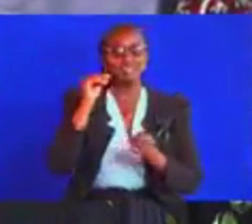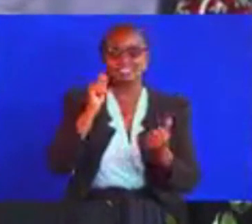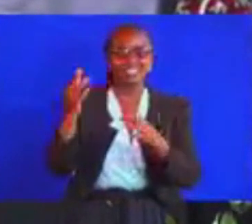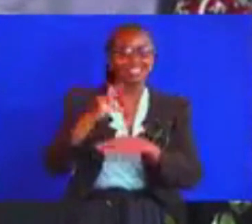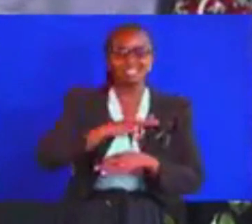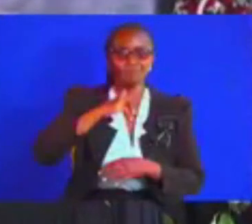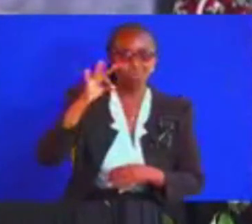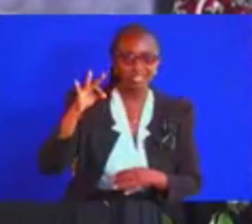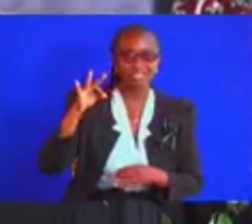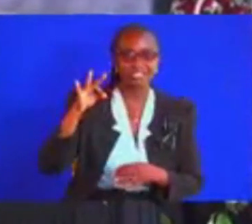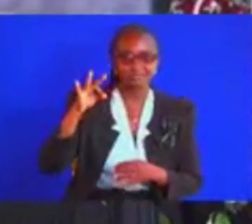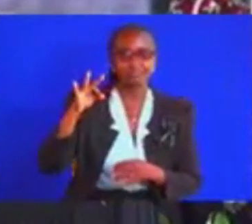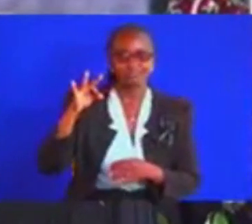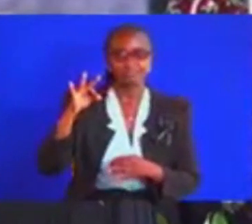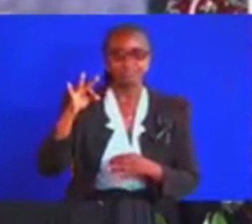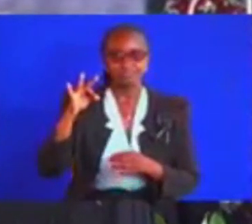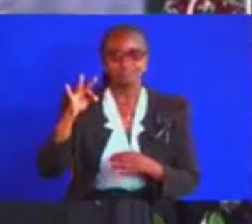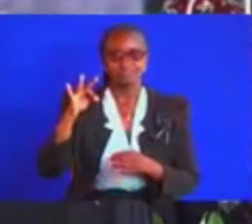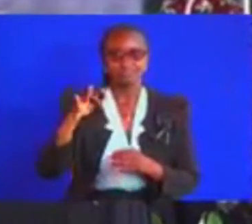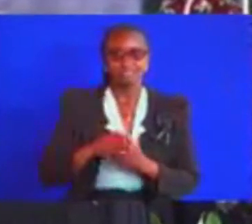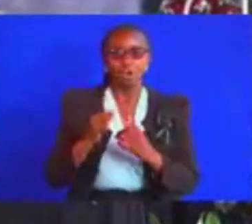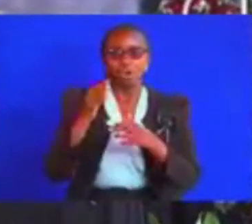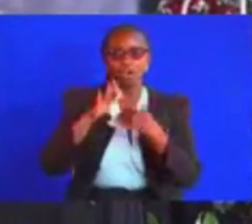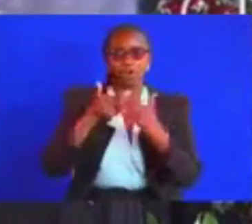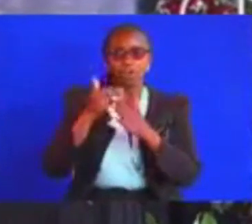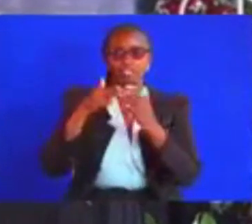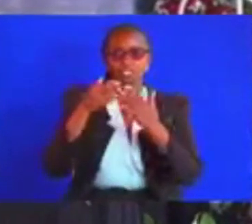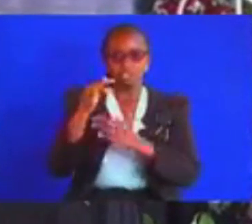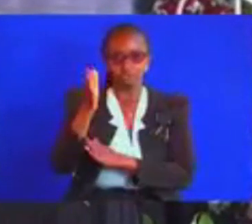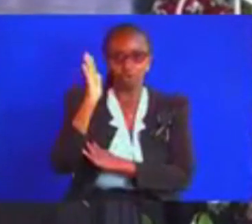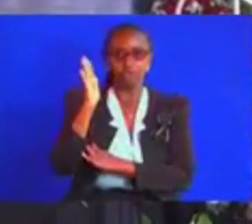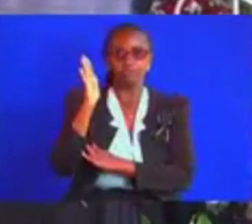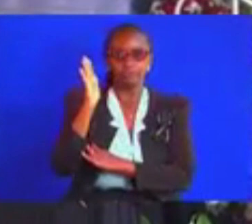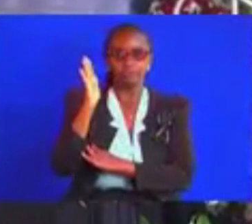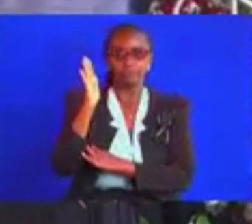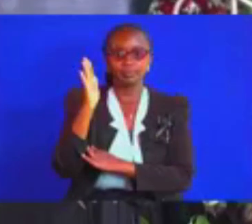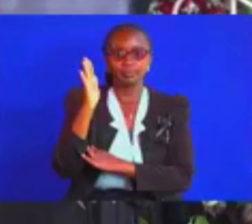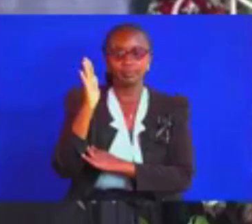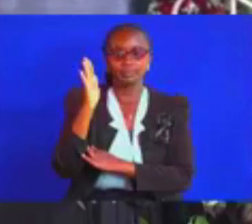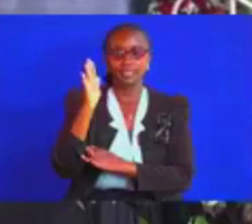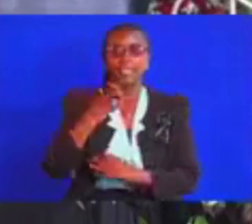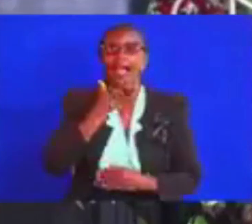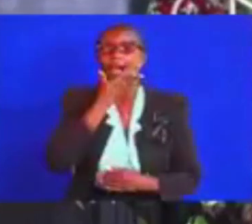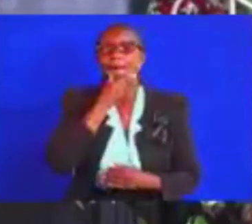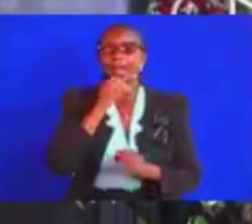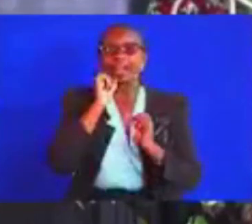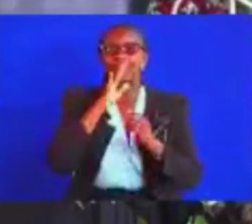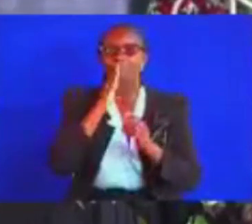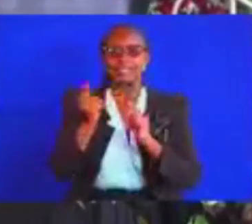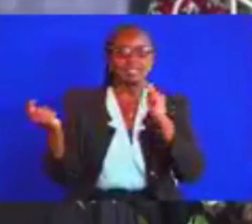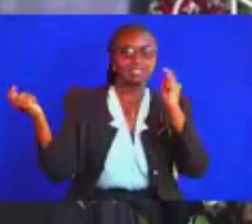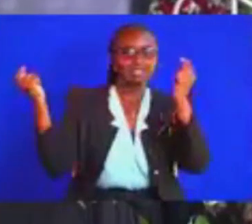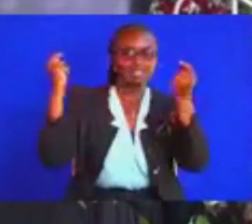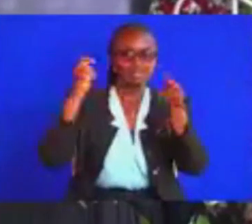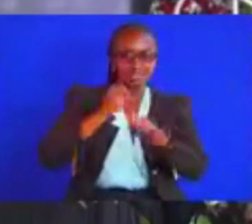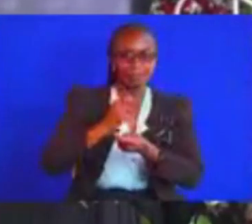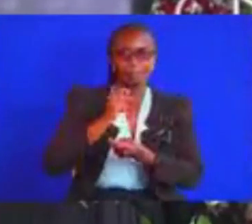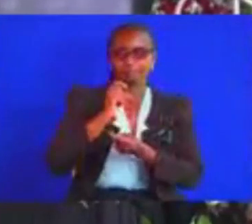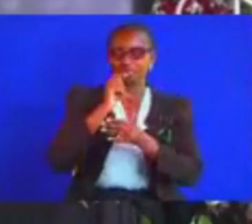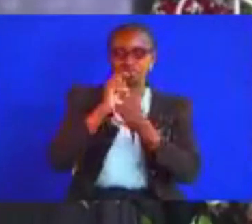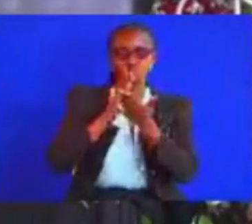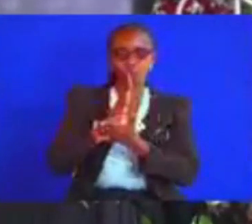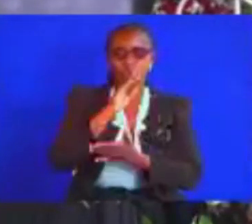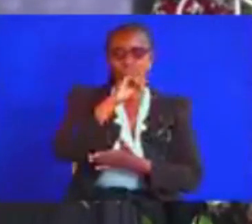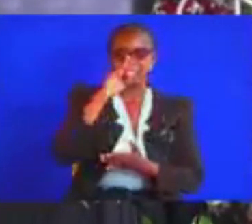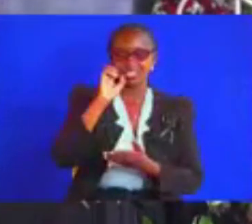spirit and call it the spirit of God. So a man can be driven by his zeal, and through